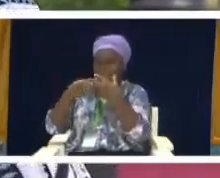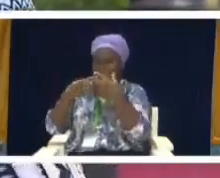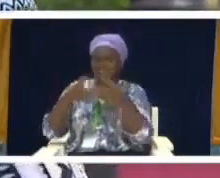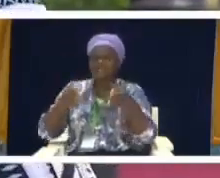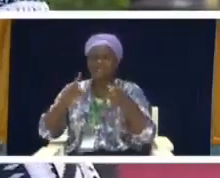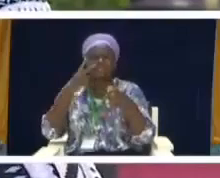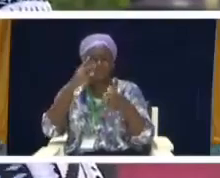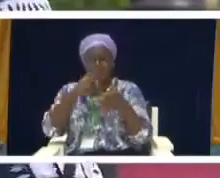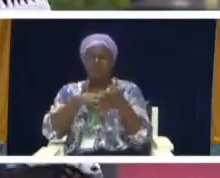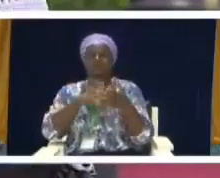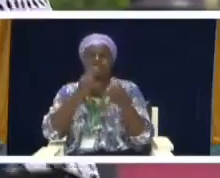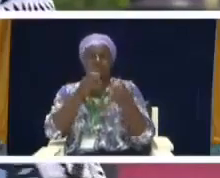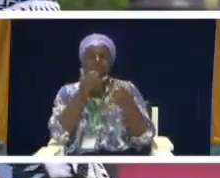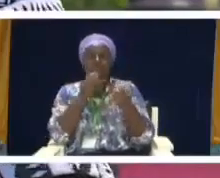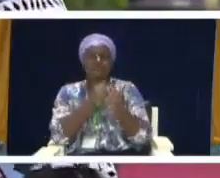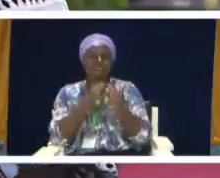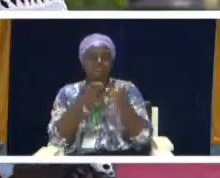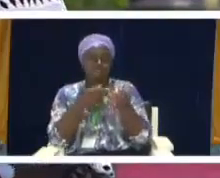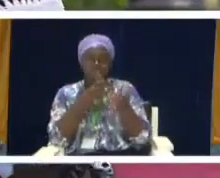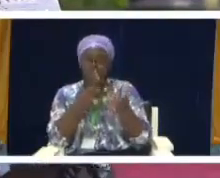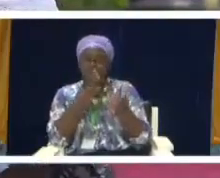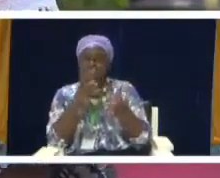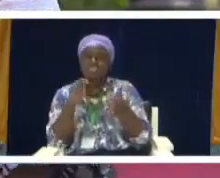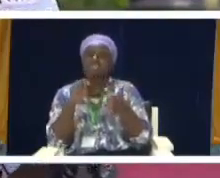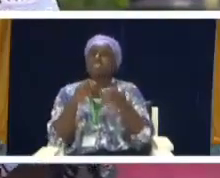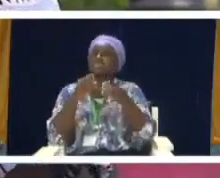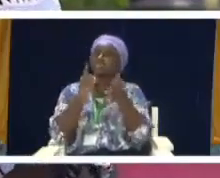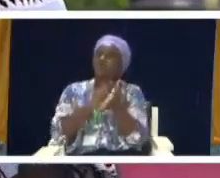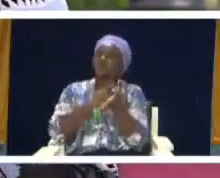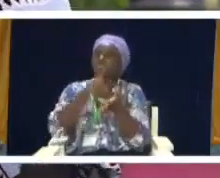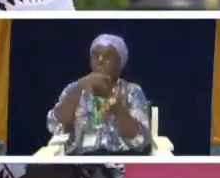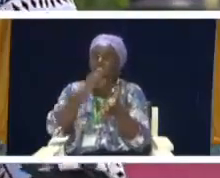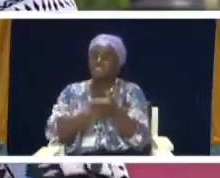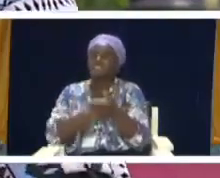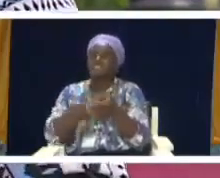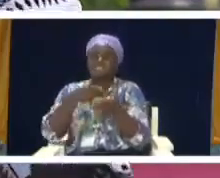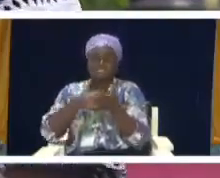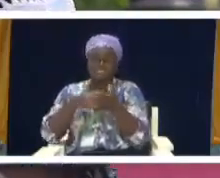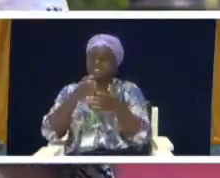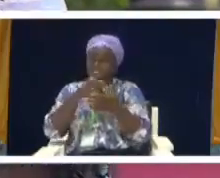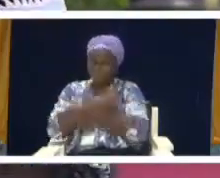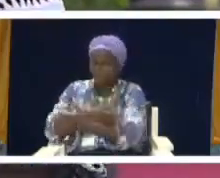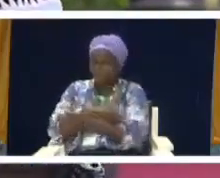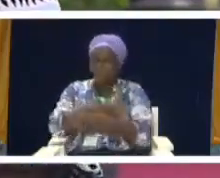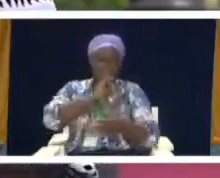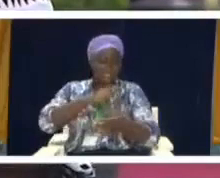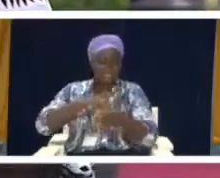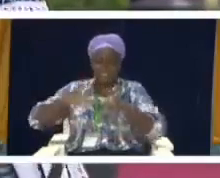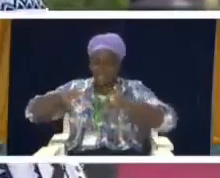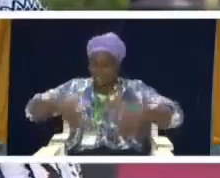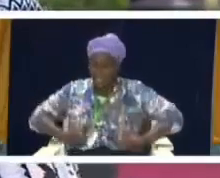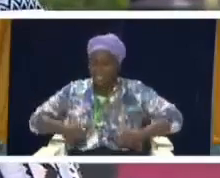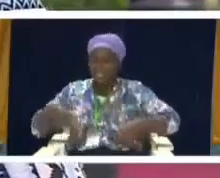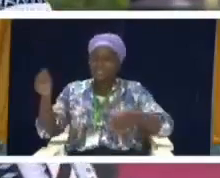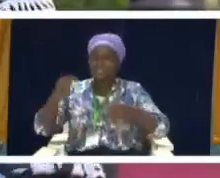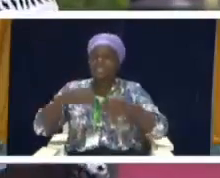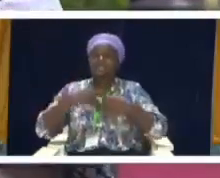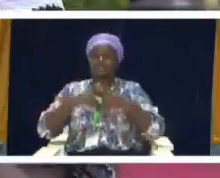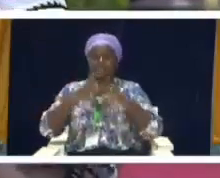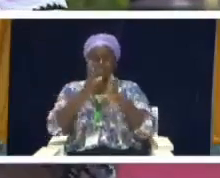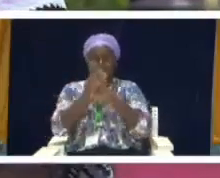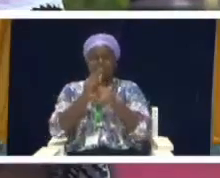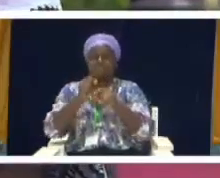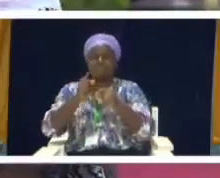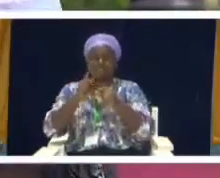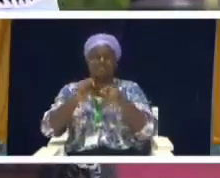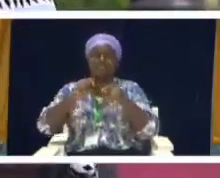they brought the scanning machine. The doctor said, this baby is getting tired, that they have to take me to the theater.